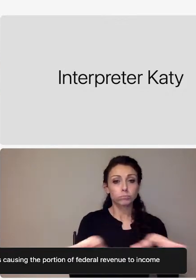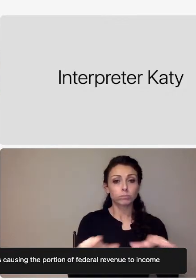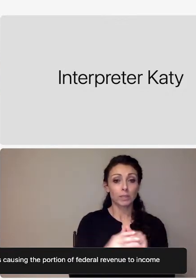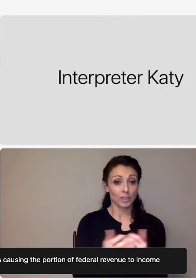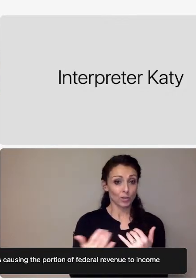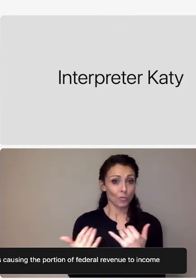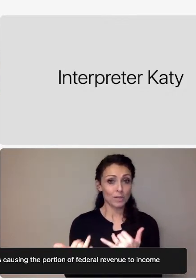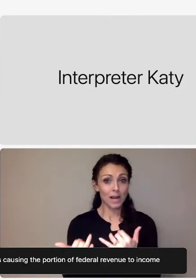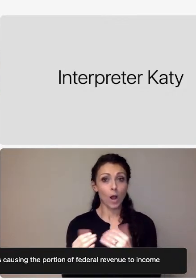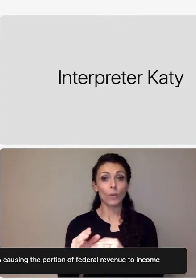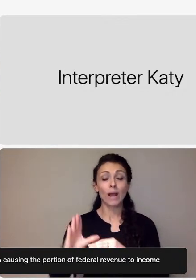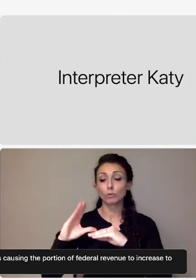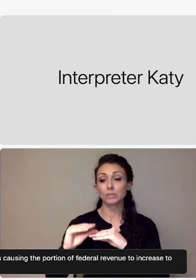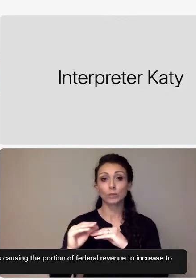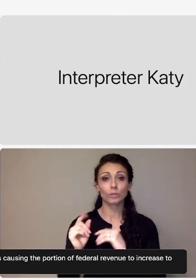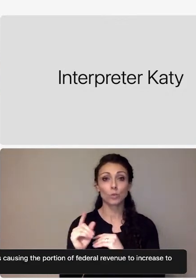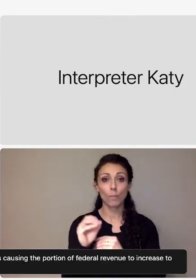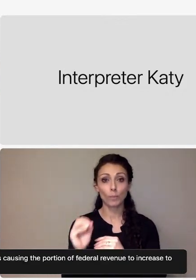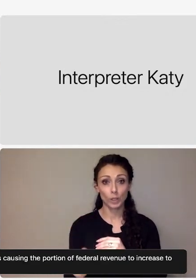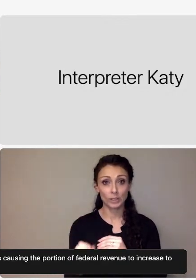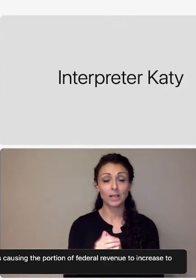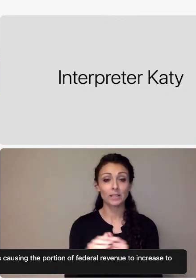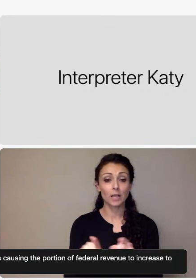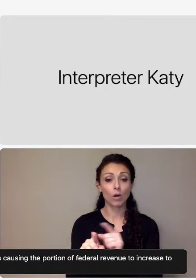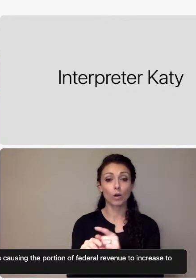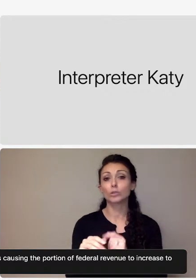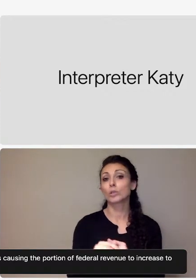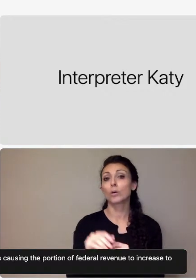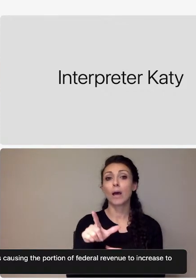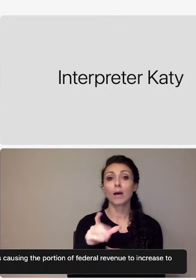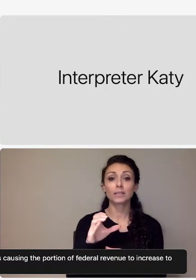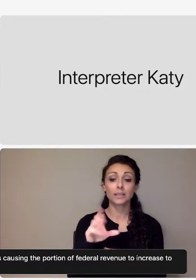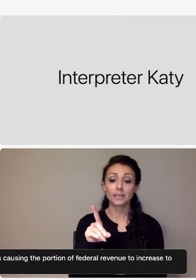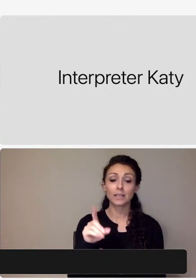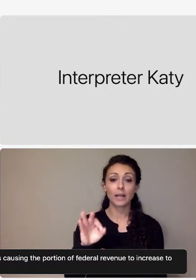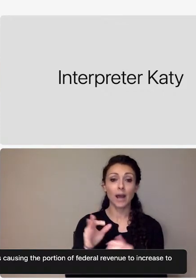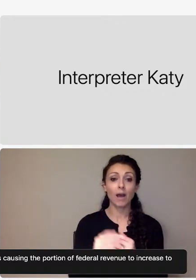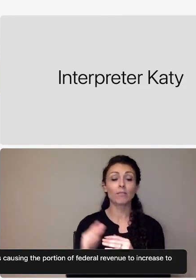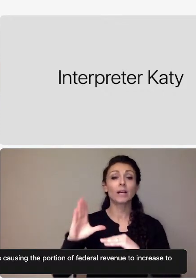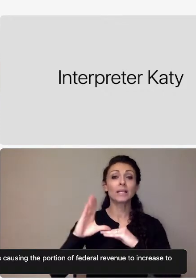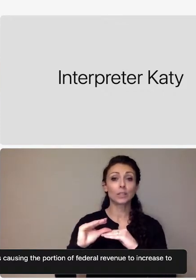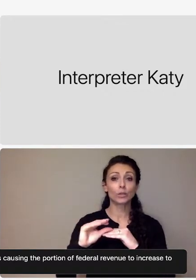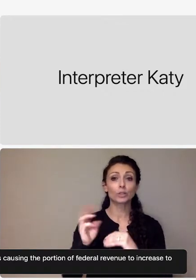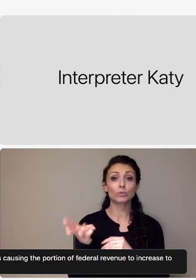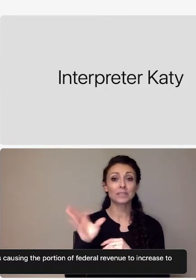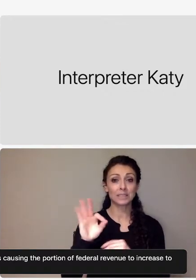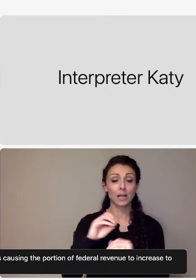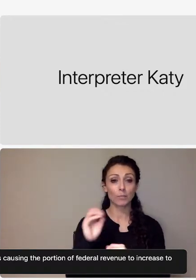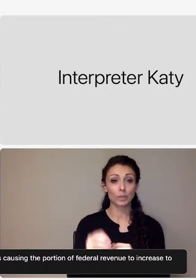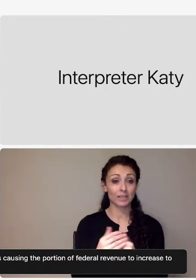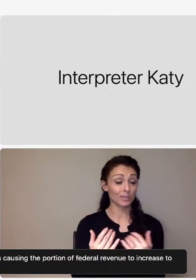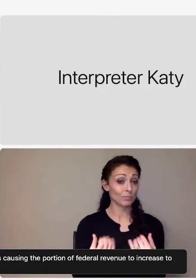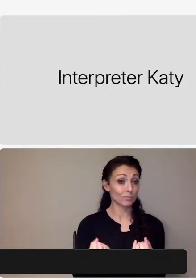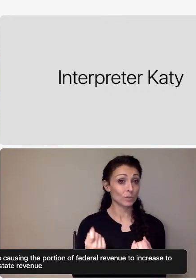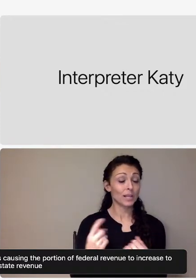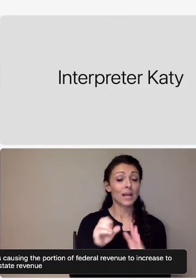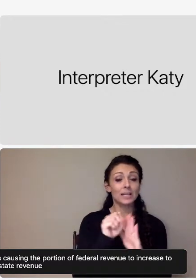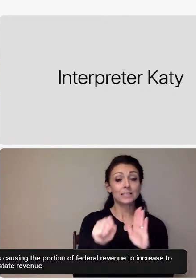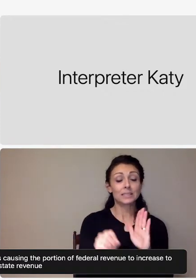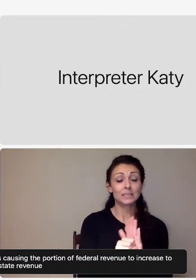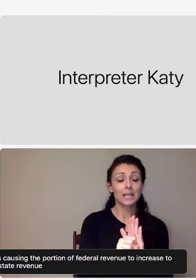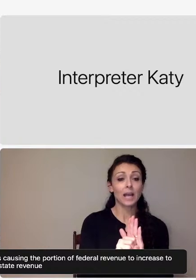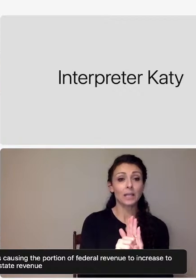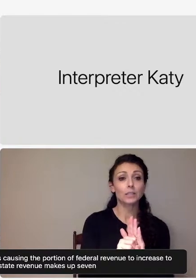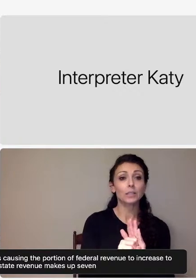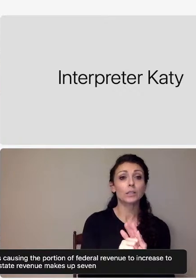21 and the portion of lcff revenue to decrease to 69. state revenue makes up seven